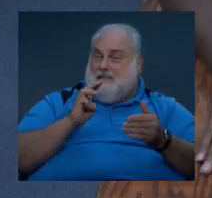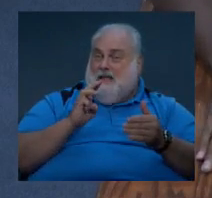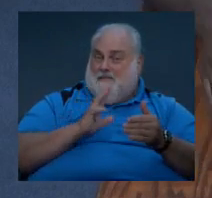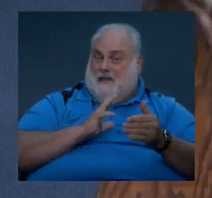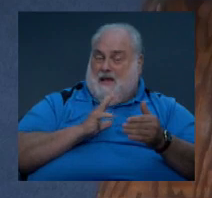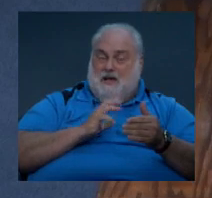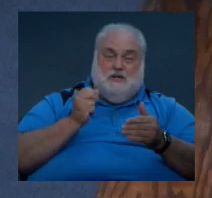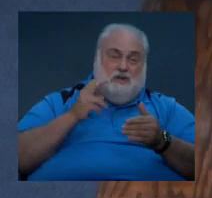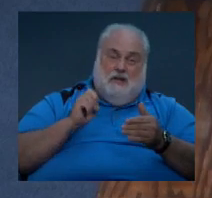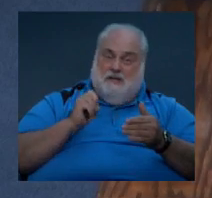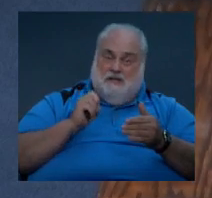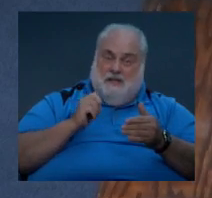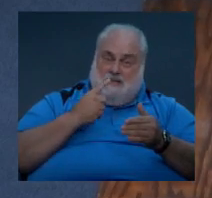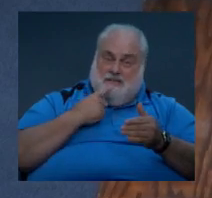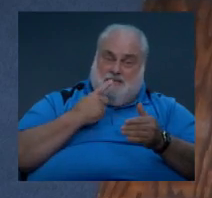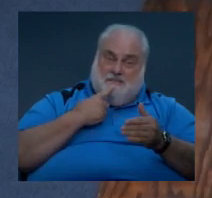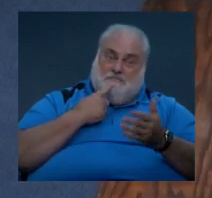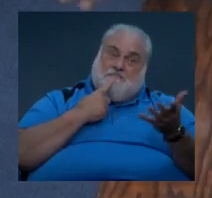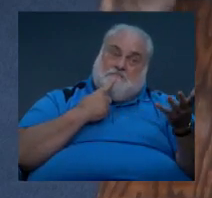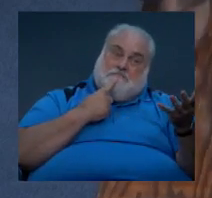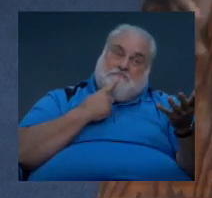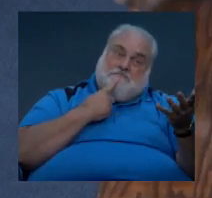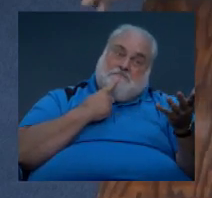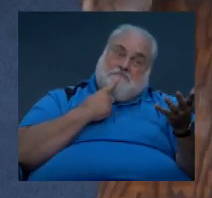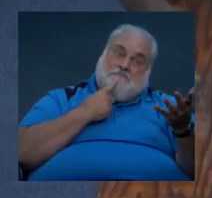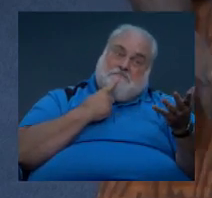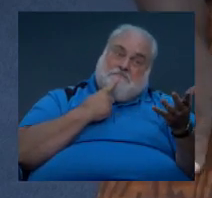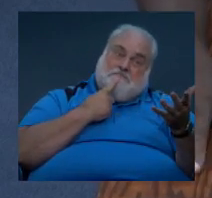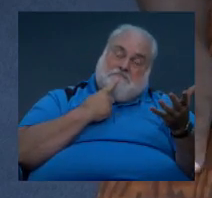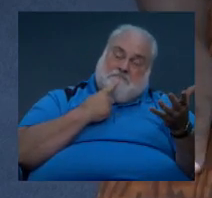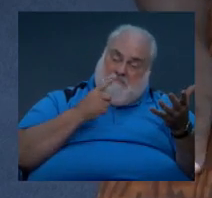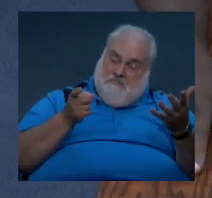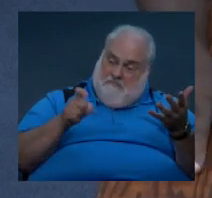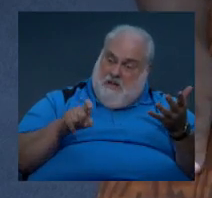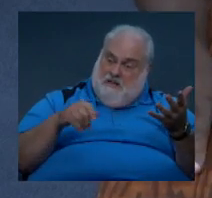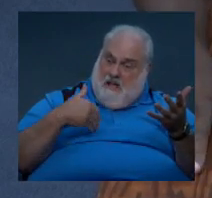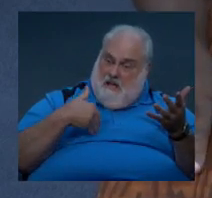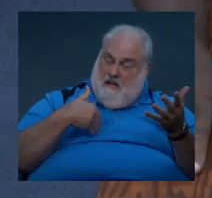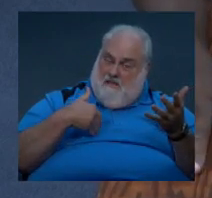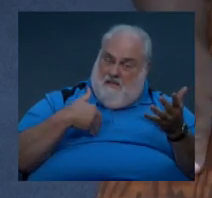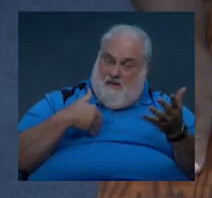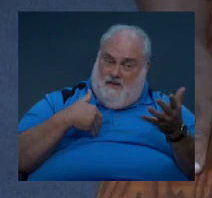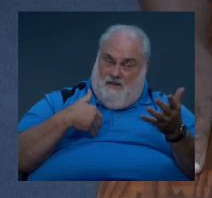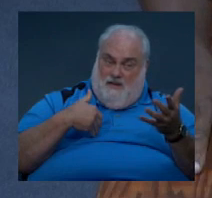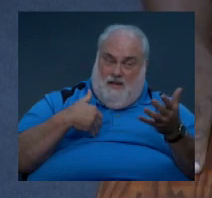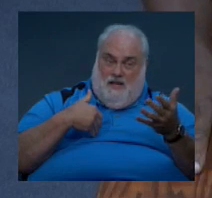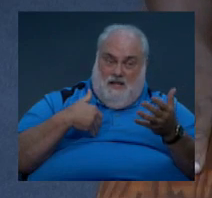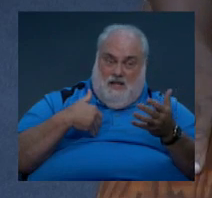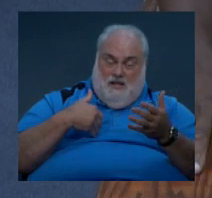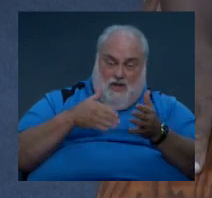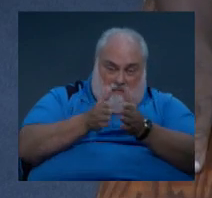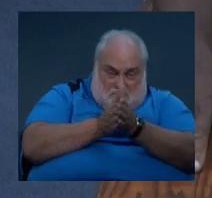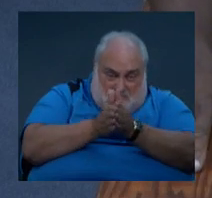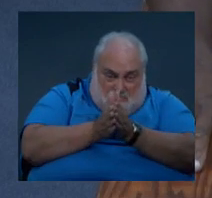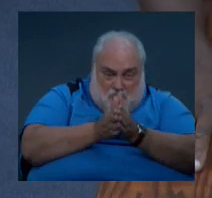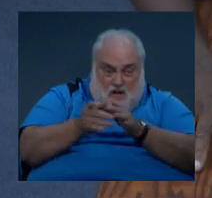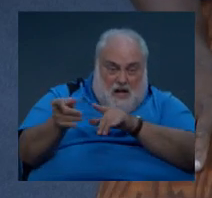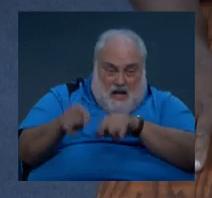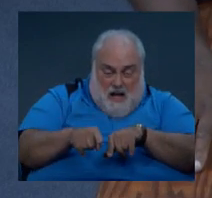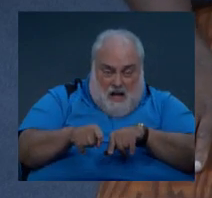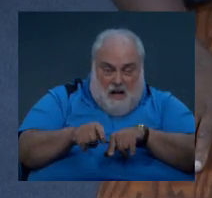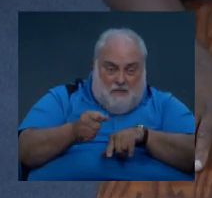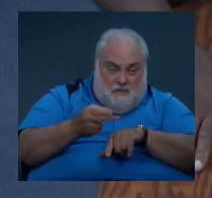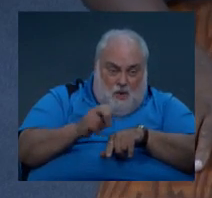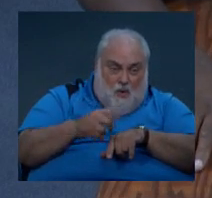She said, hey, I got to have this. But she has energy to come here and tell you she wants